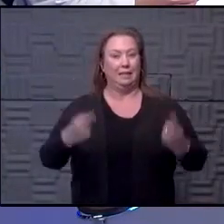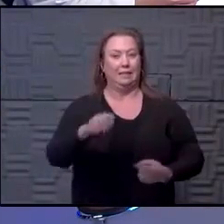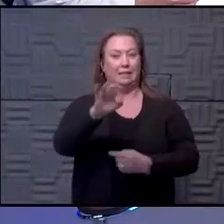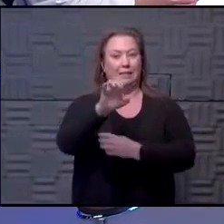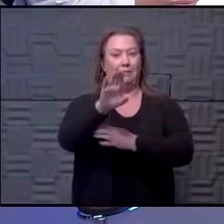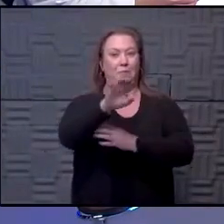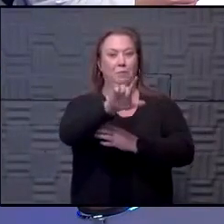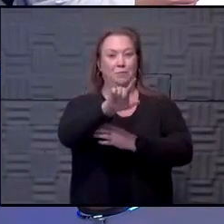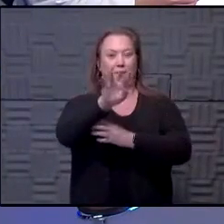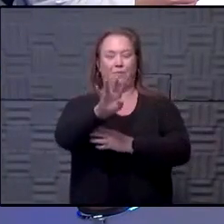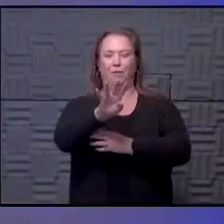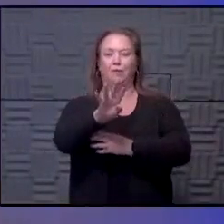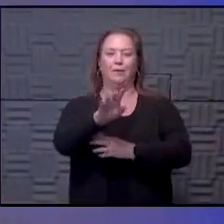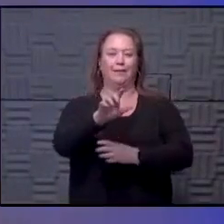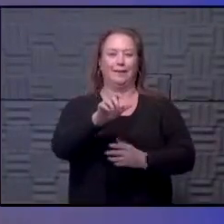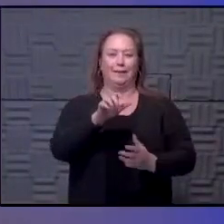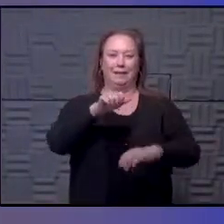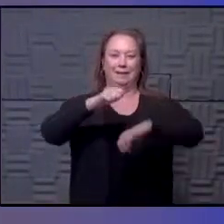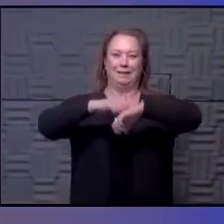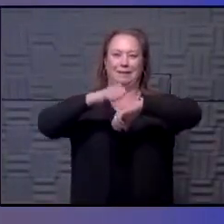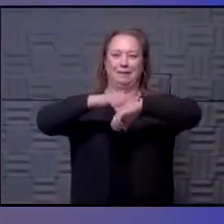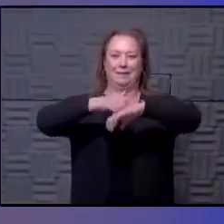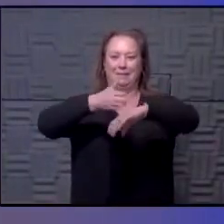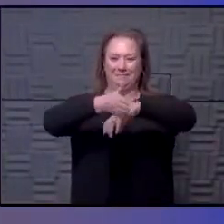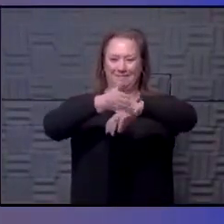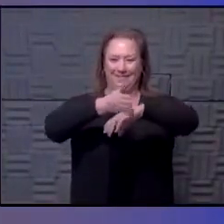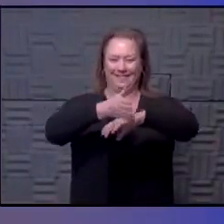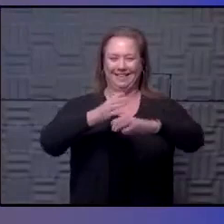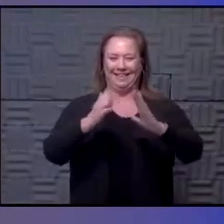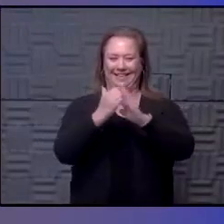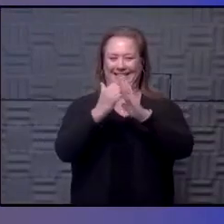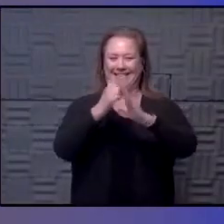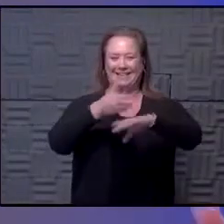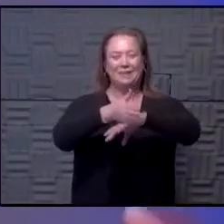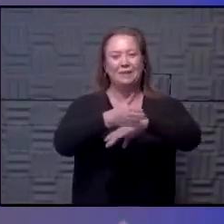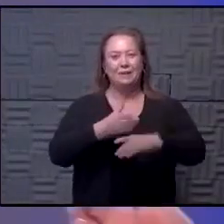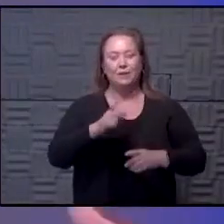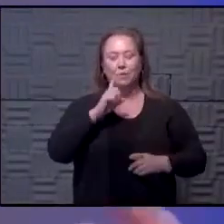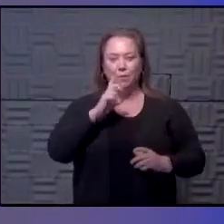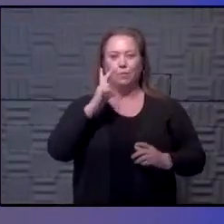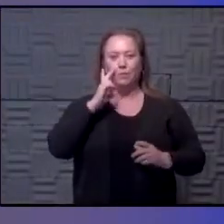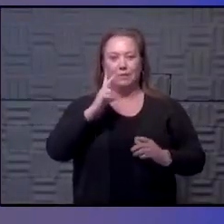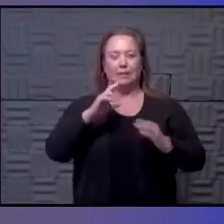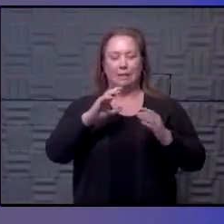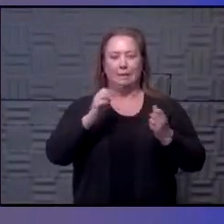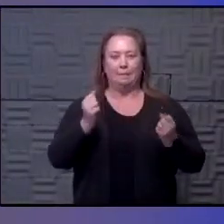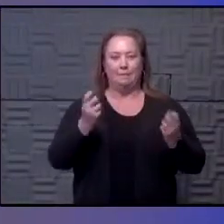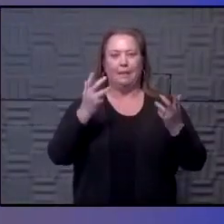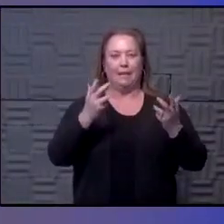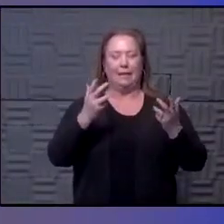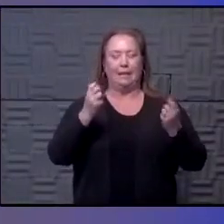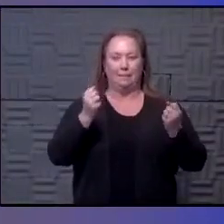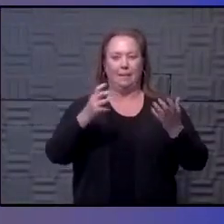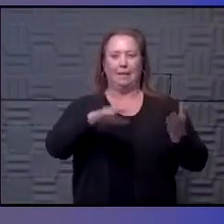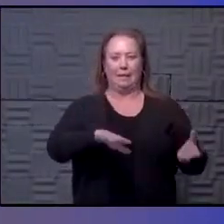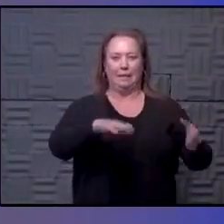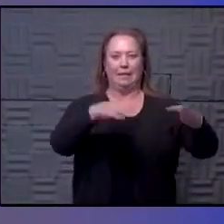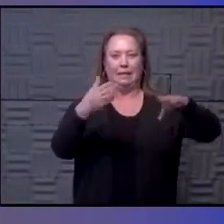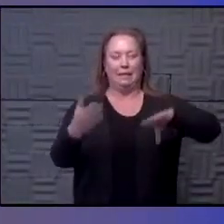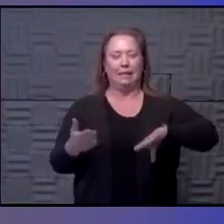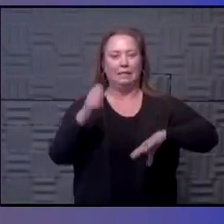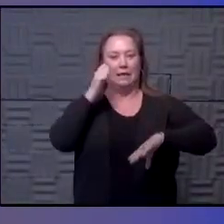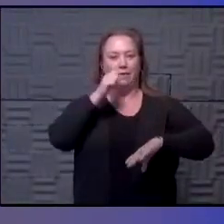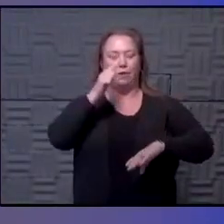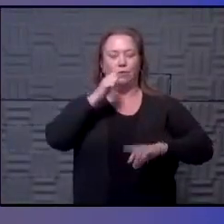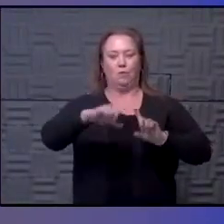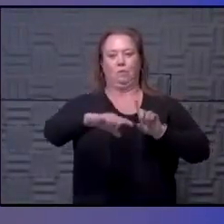We're some I know, which is an amazing trend because we were seeing them multiple every day. So I think that's